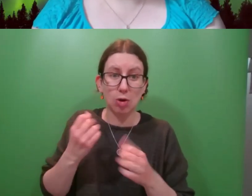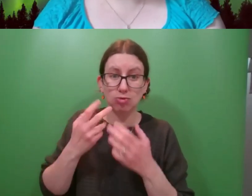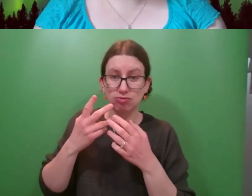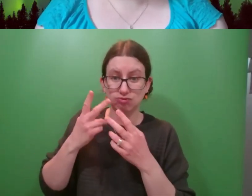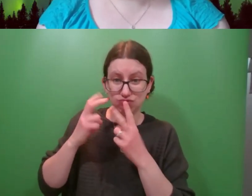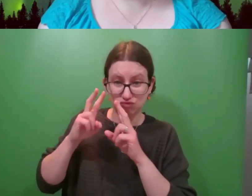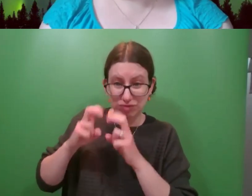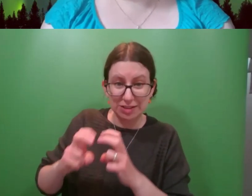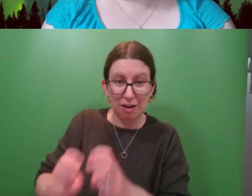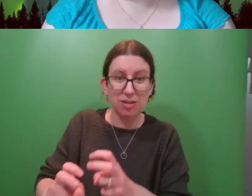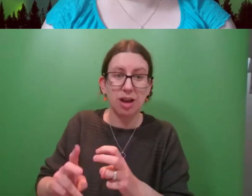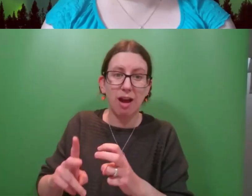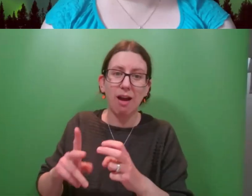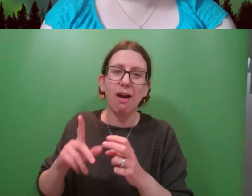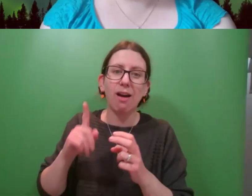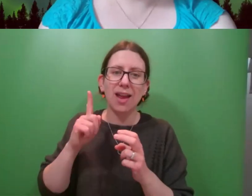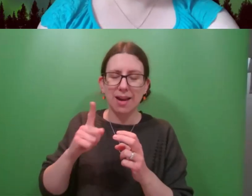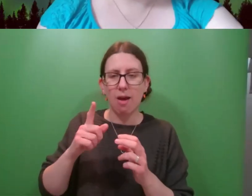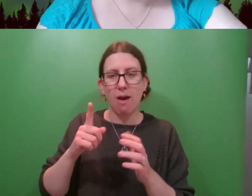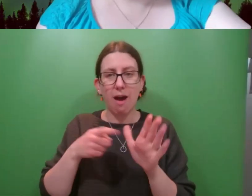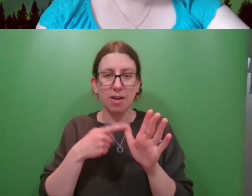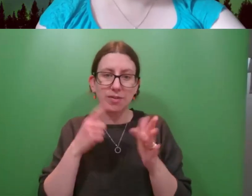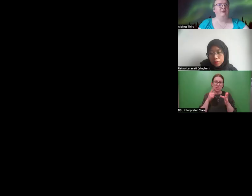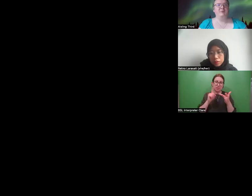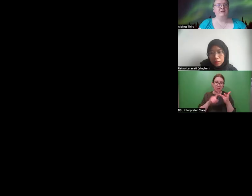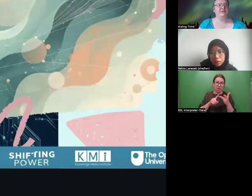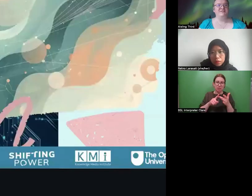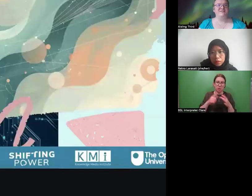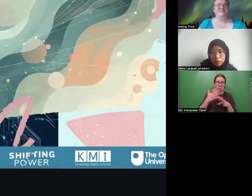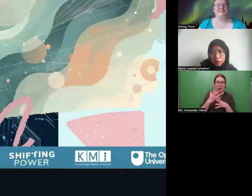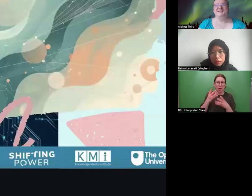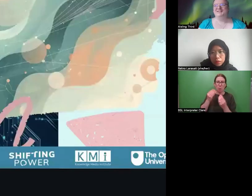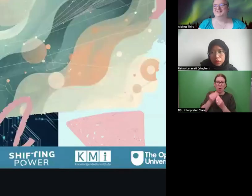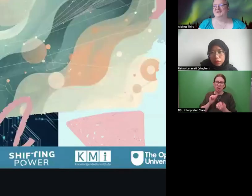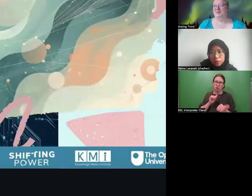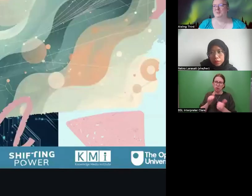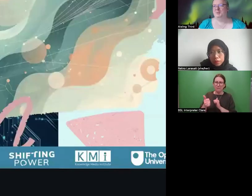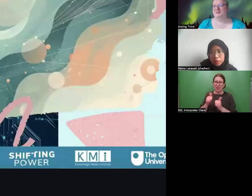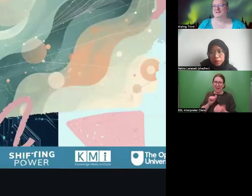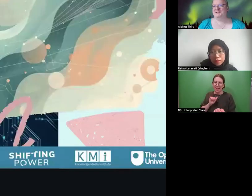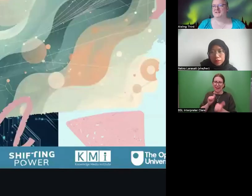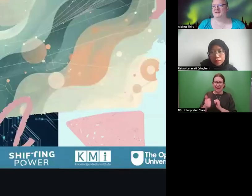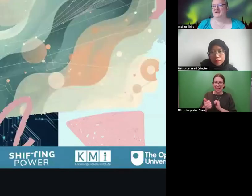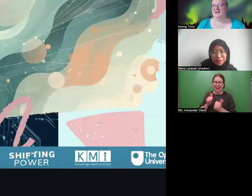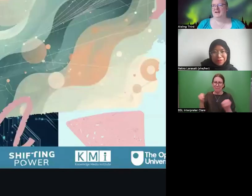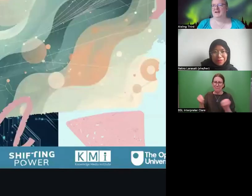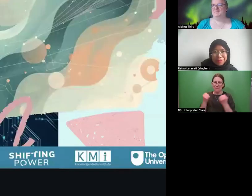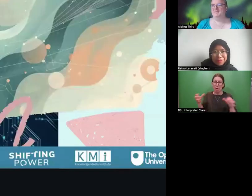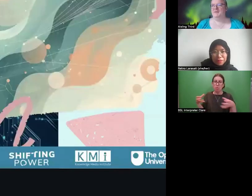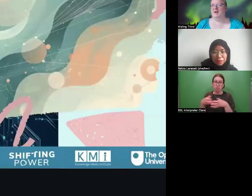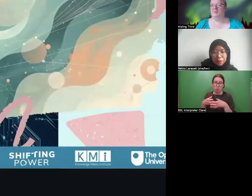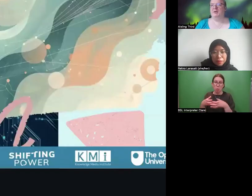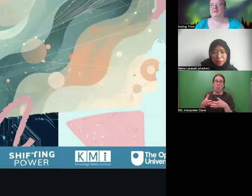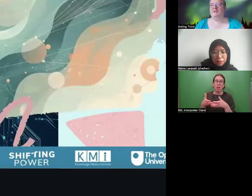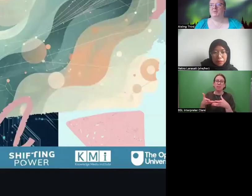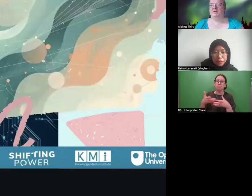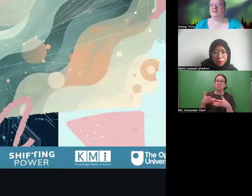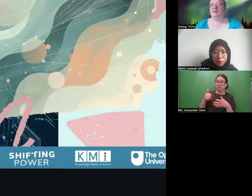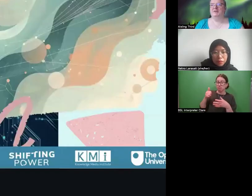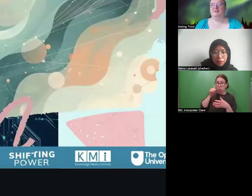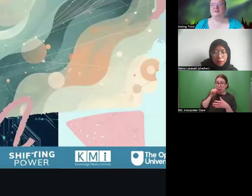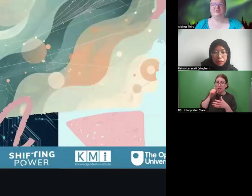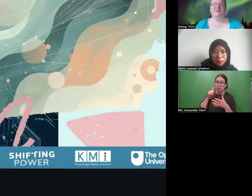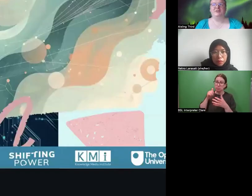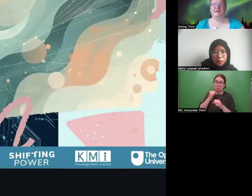working with the Shifting Power Group at the Knowledge Media Institute in the Open University. Her previous